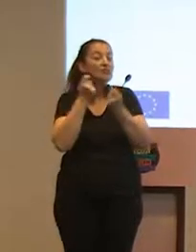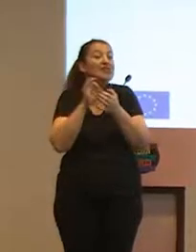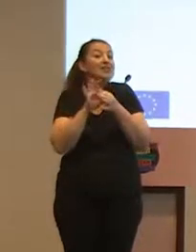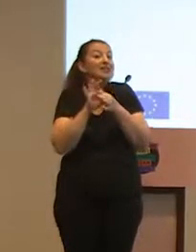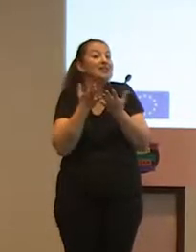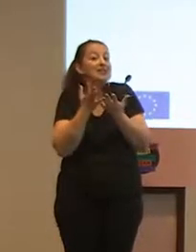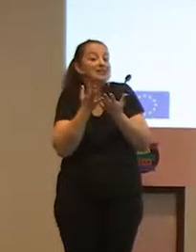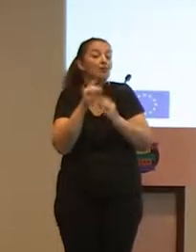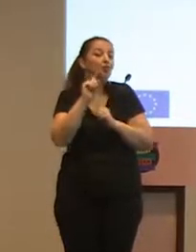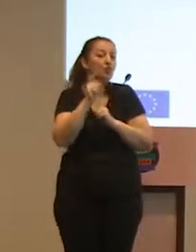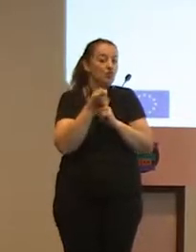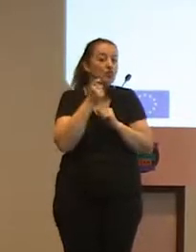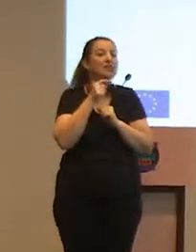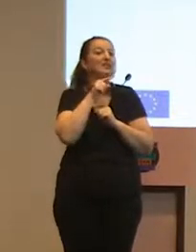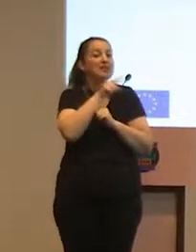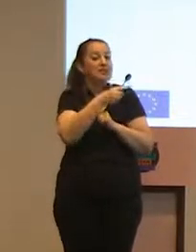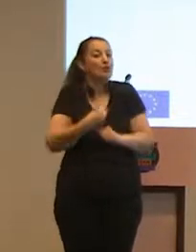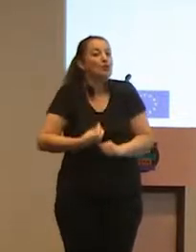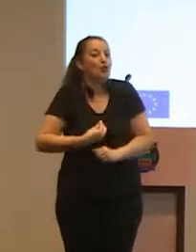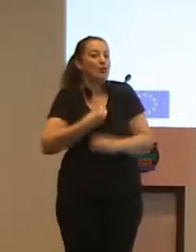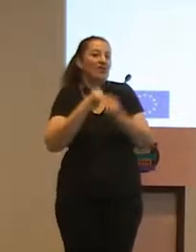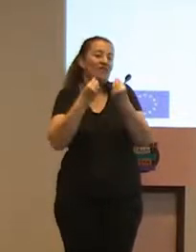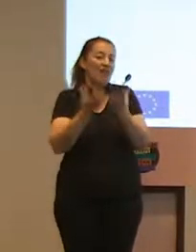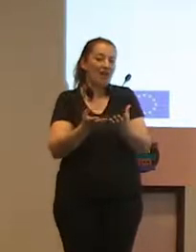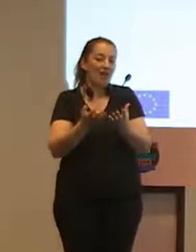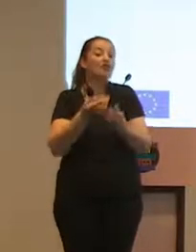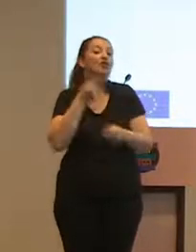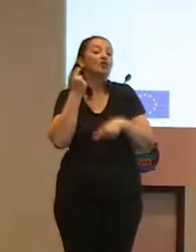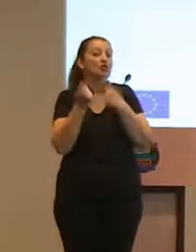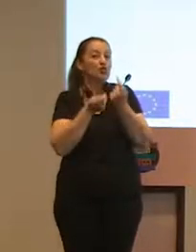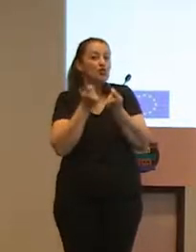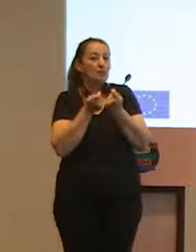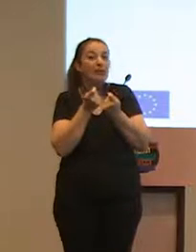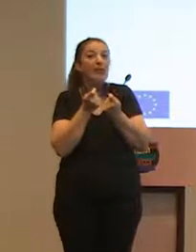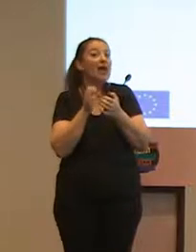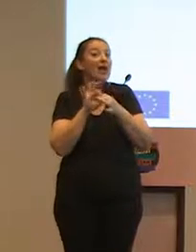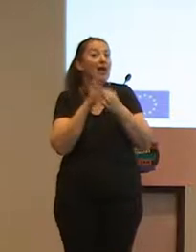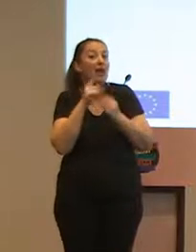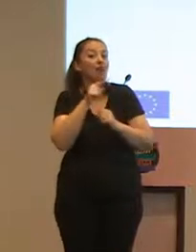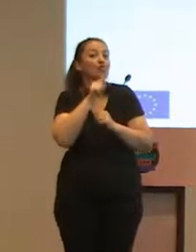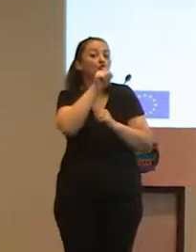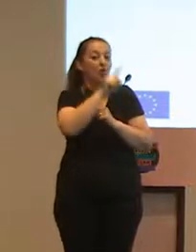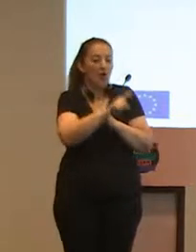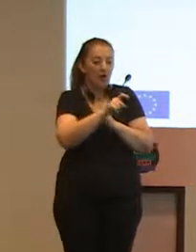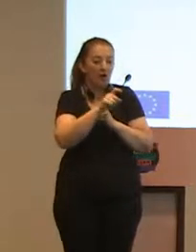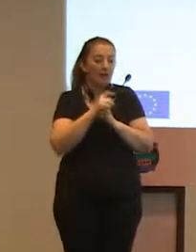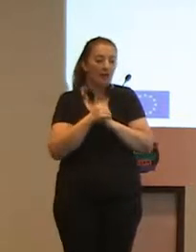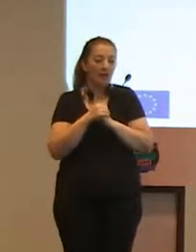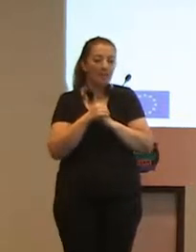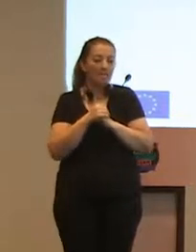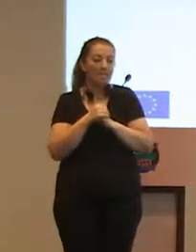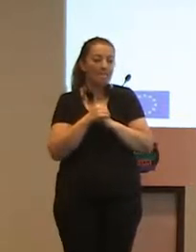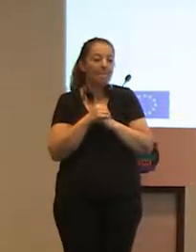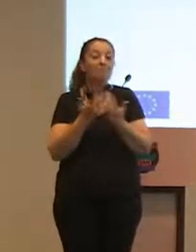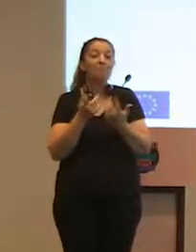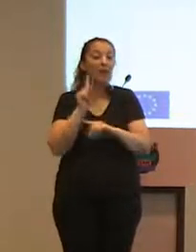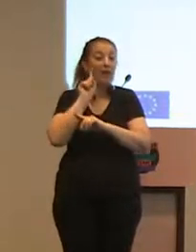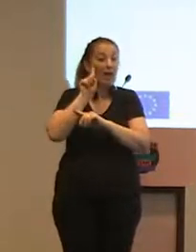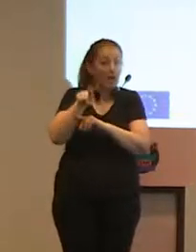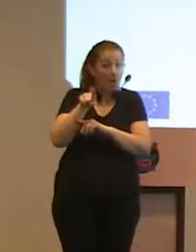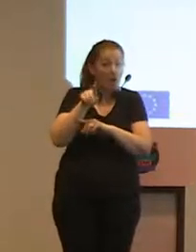as we're talking about turkey how do you think the memory work is going on in turkey any